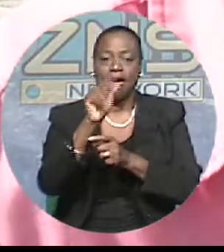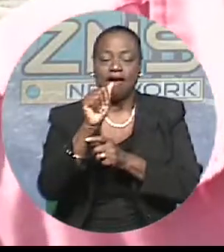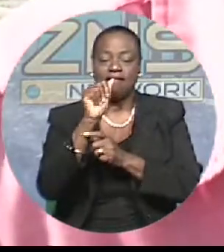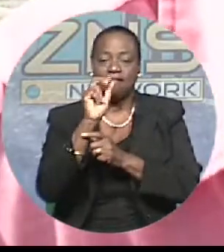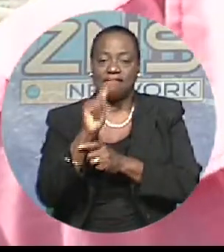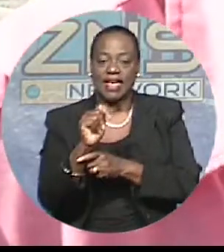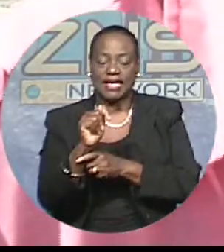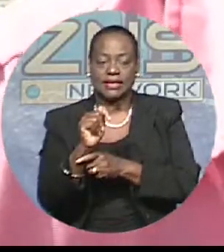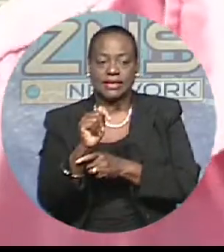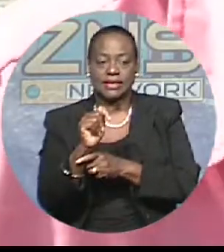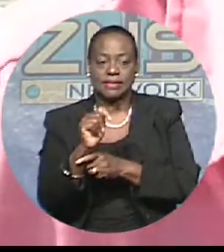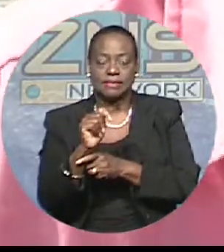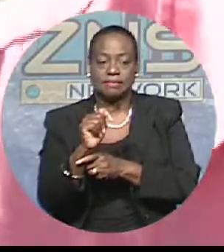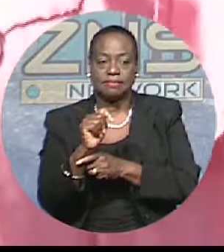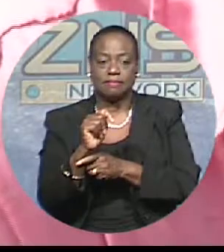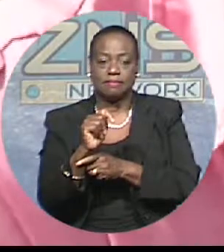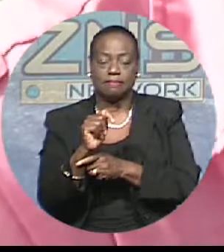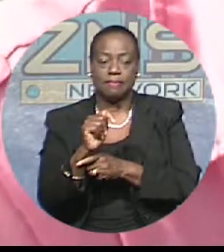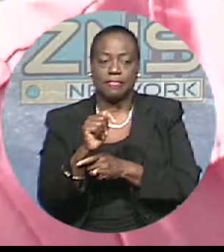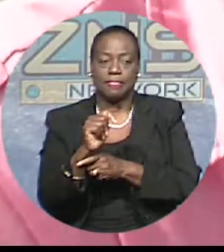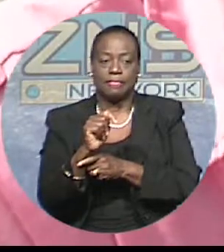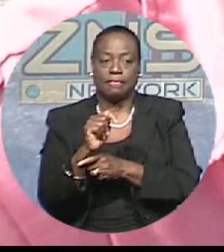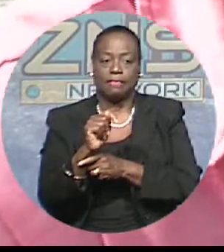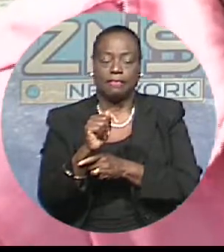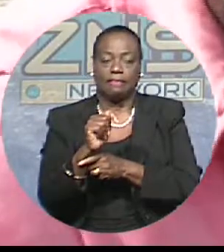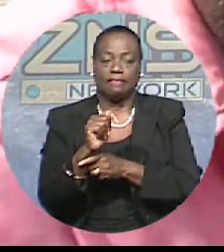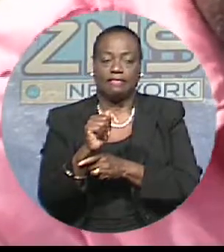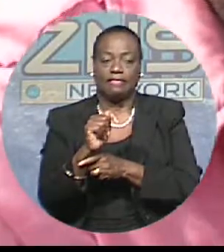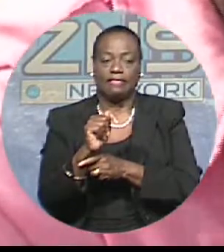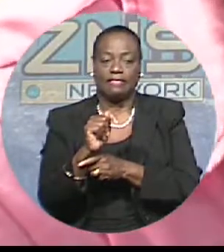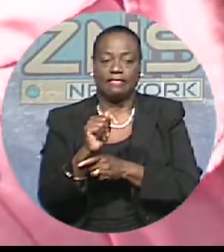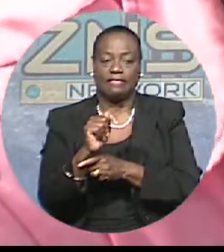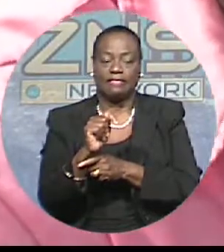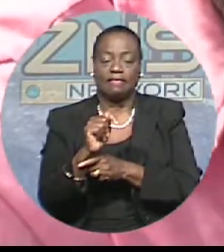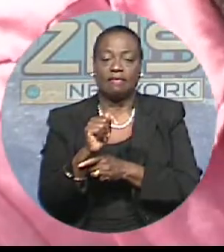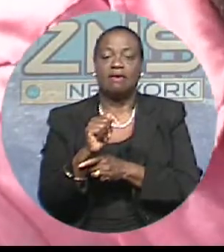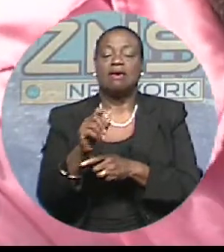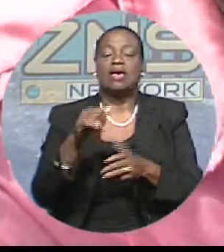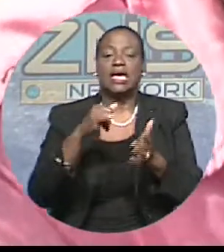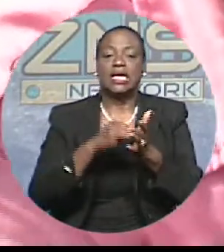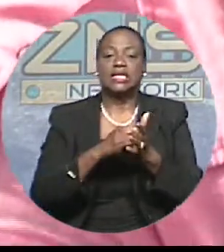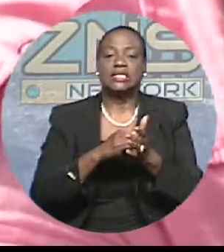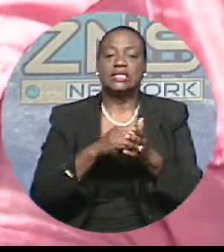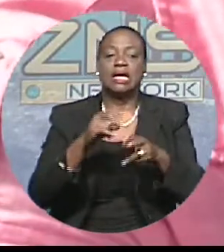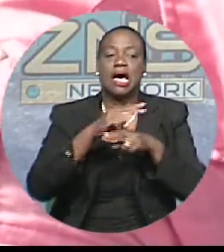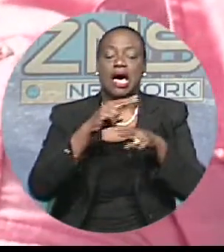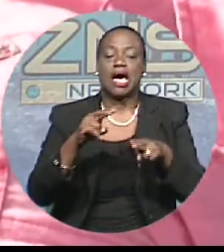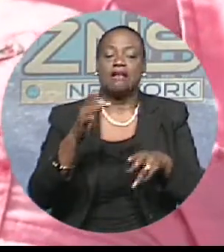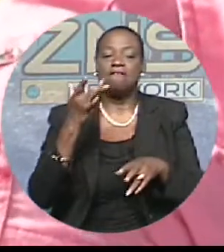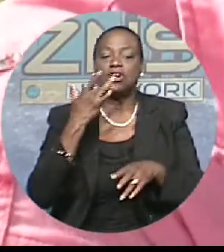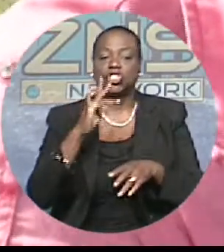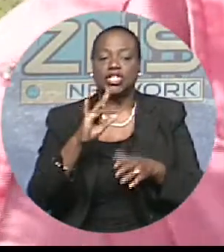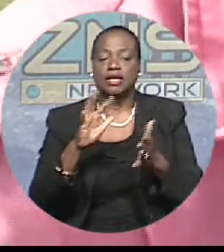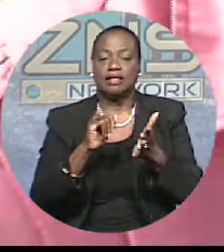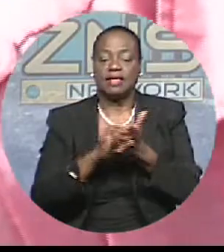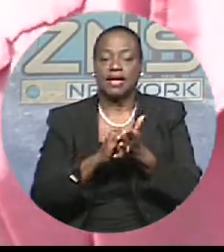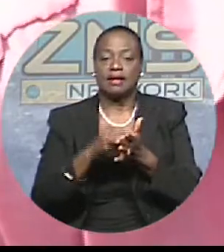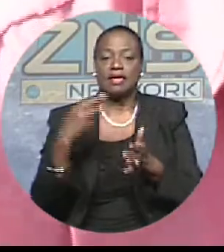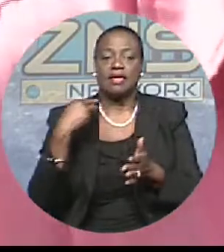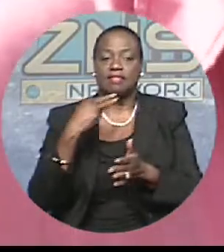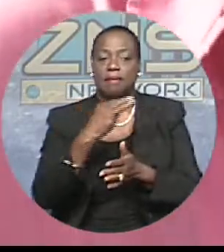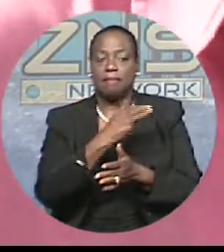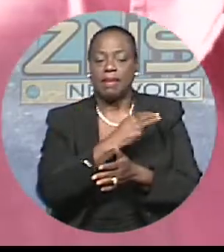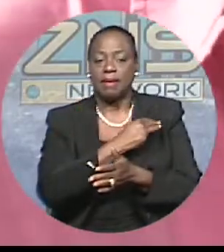took 3 years to conclude. It's unfortunate for the members that the government or those agencies take that long to